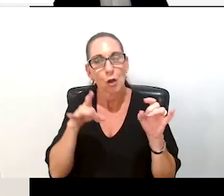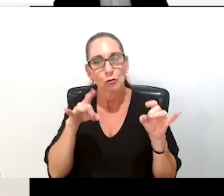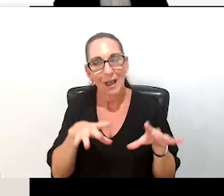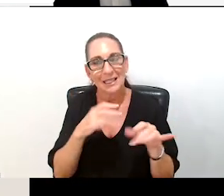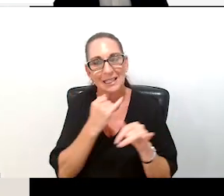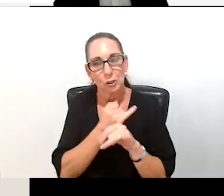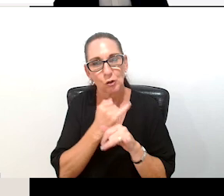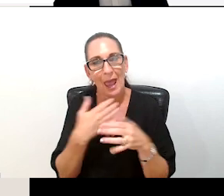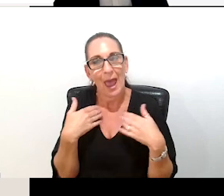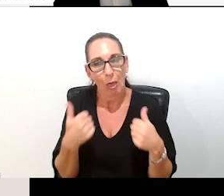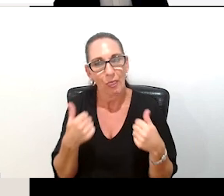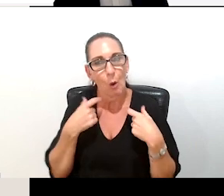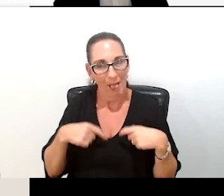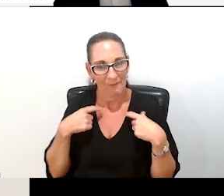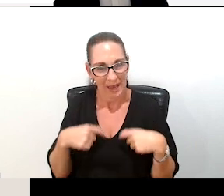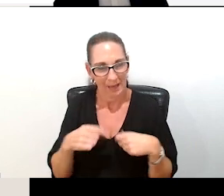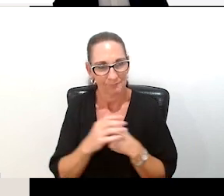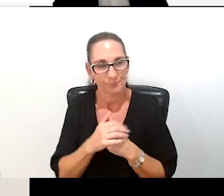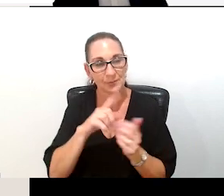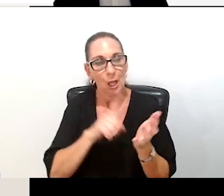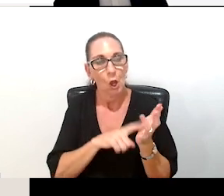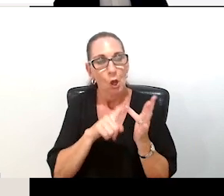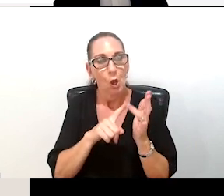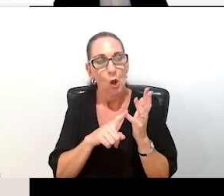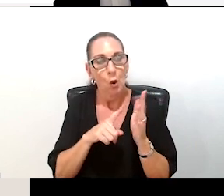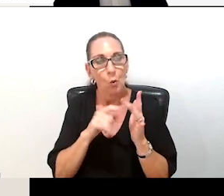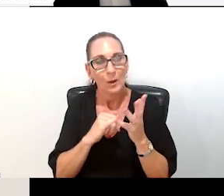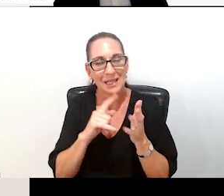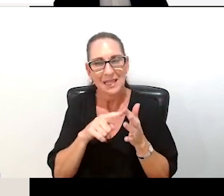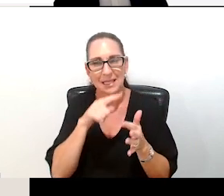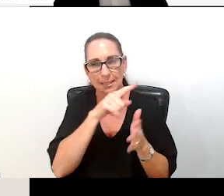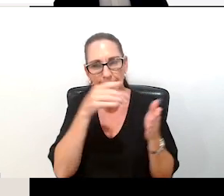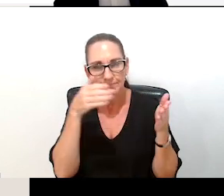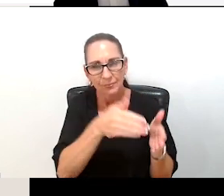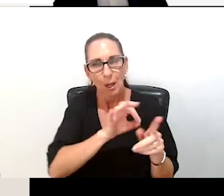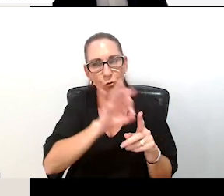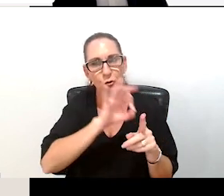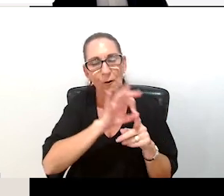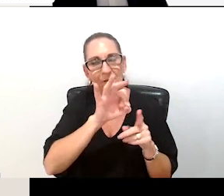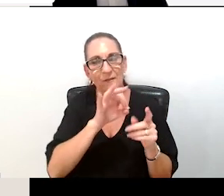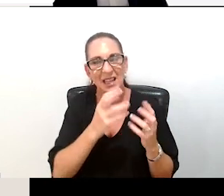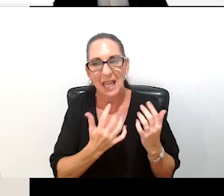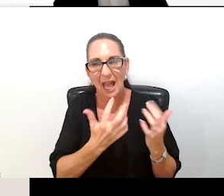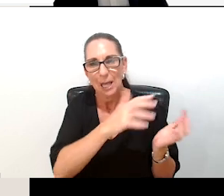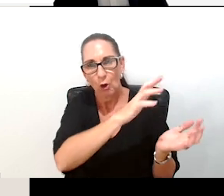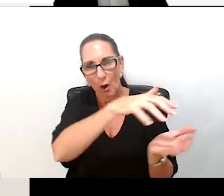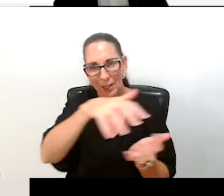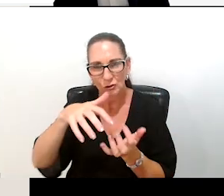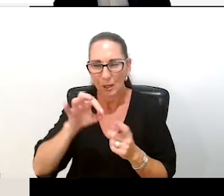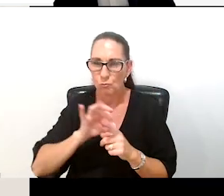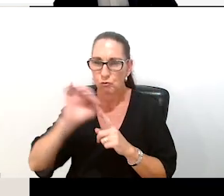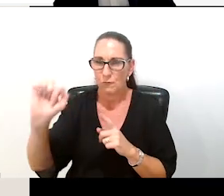and Welfare. Louise works to improve the data collection and reporting about people with disability with the aim